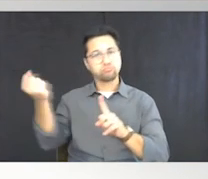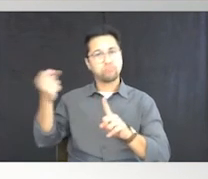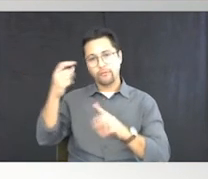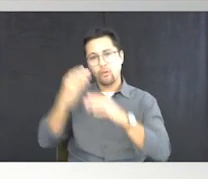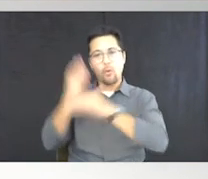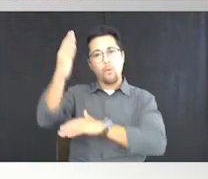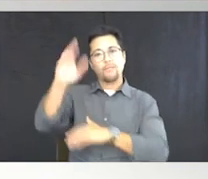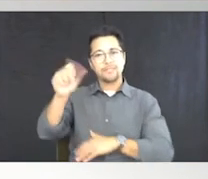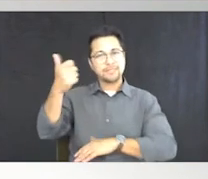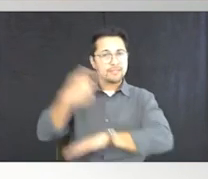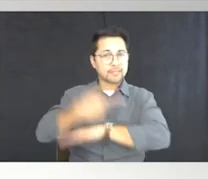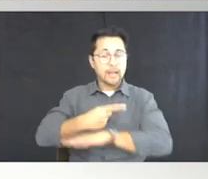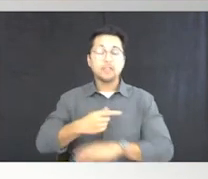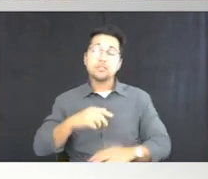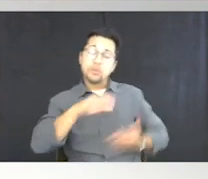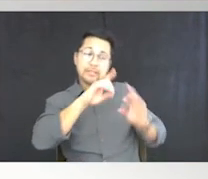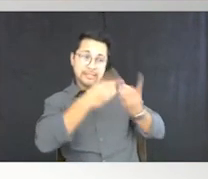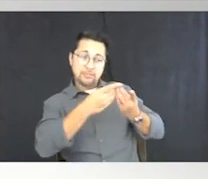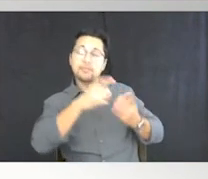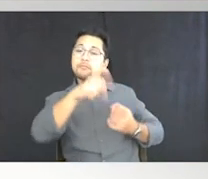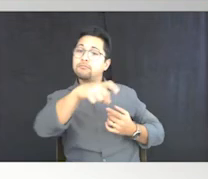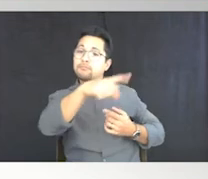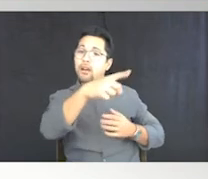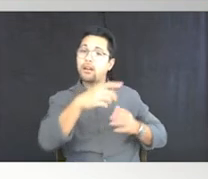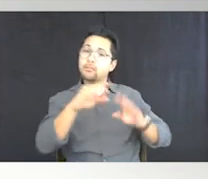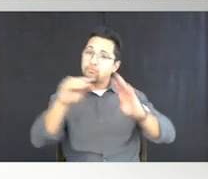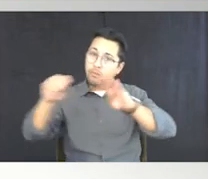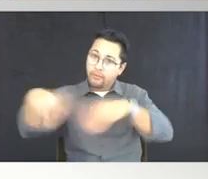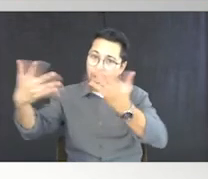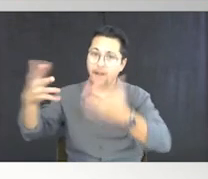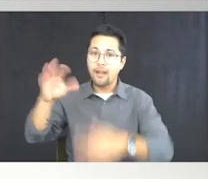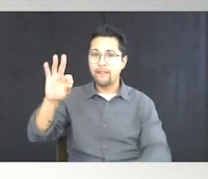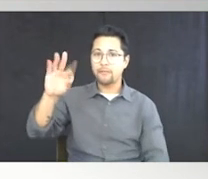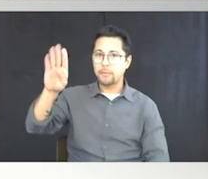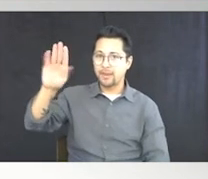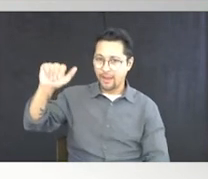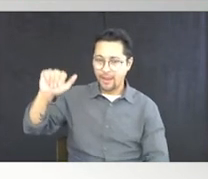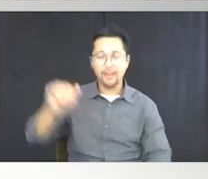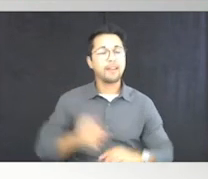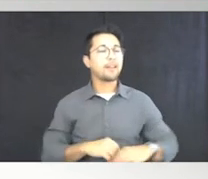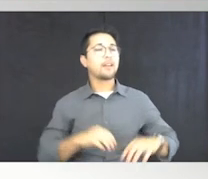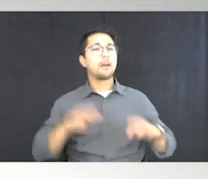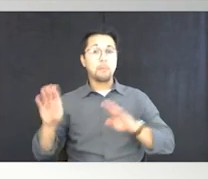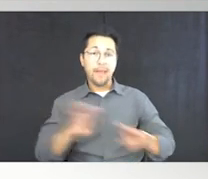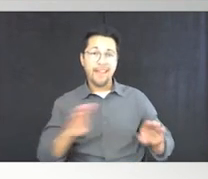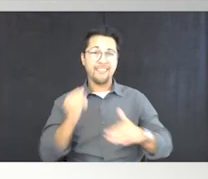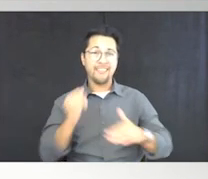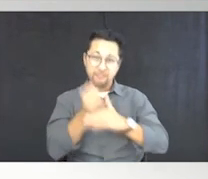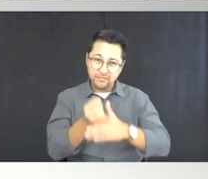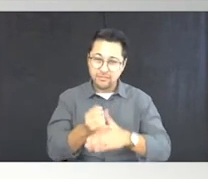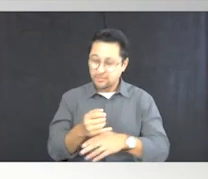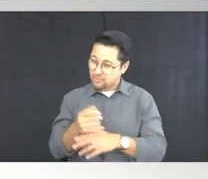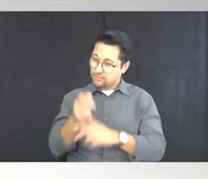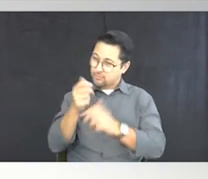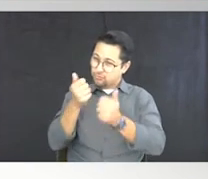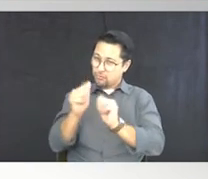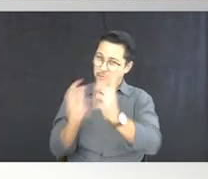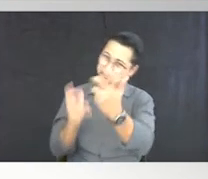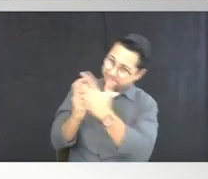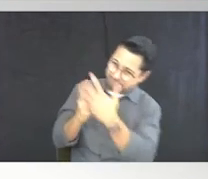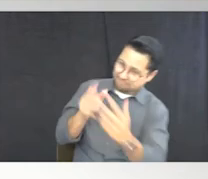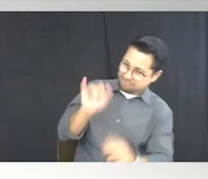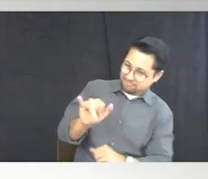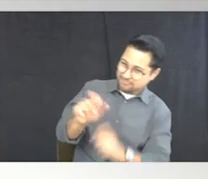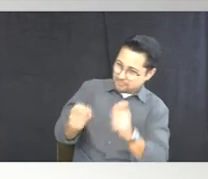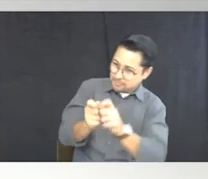district must, as appropriate, again, provide the FBA and behavior interventions designed to address the behavior so that